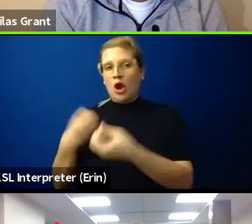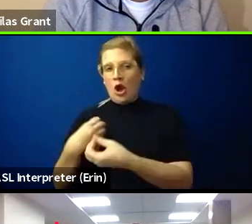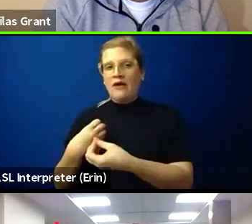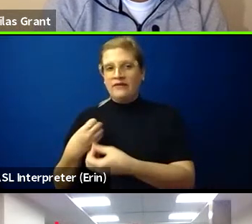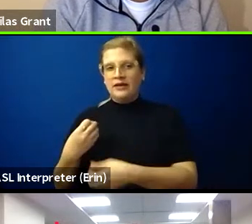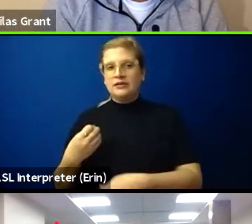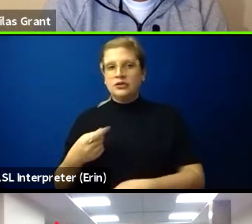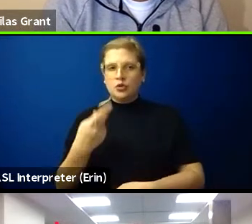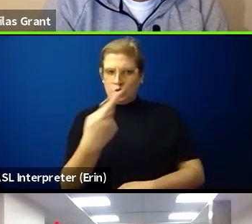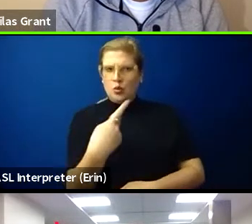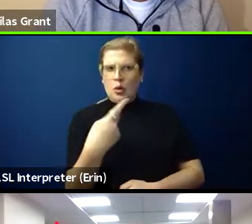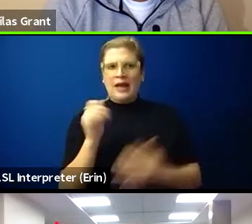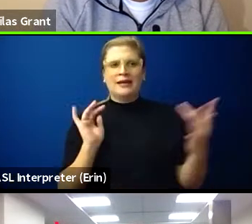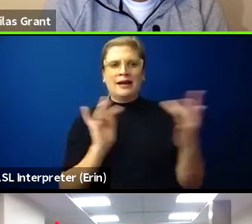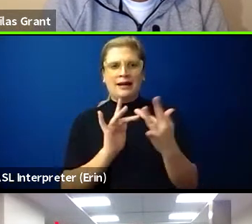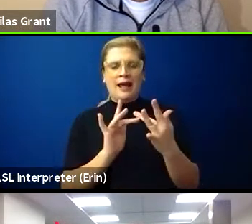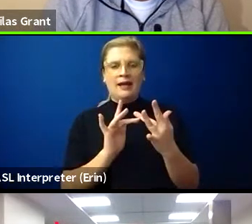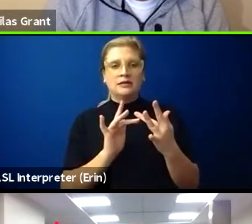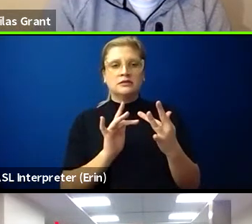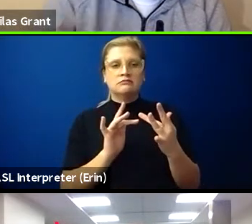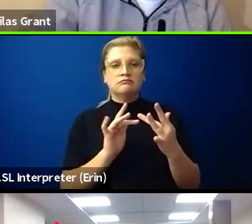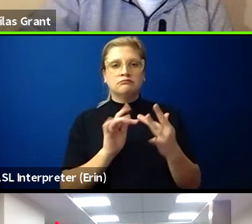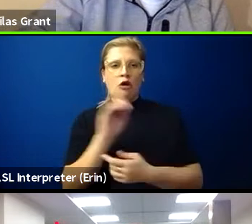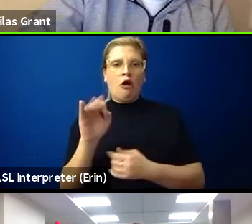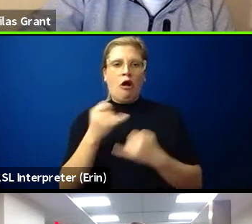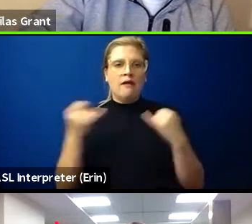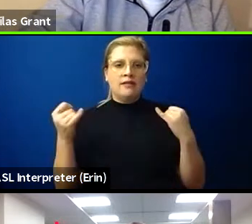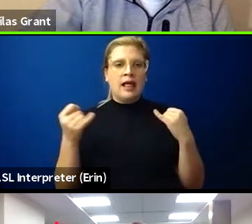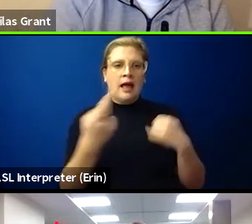talk offline, I'd love to get her information from